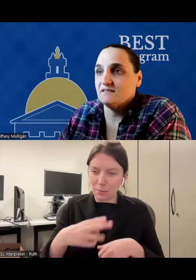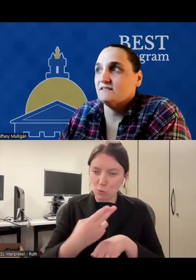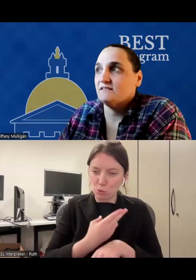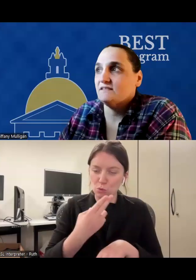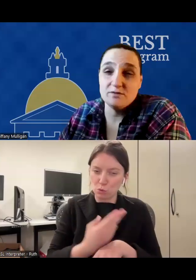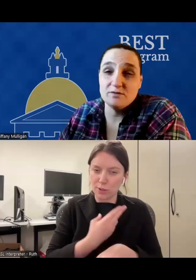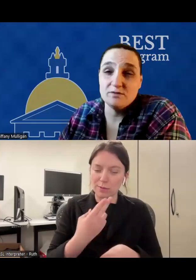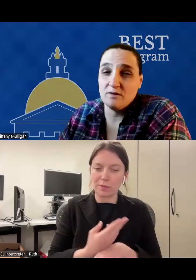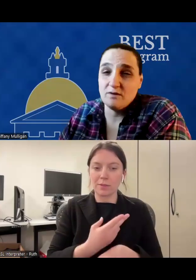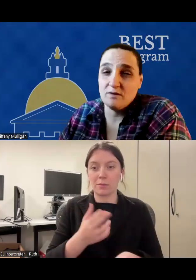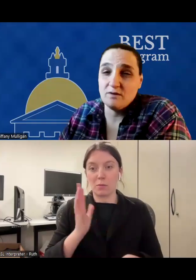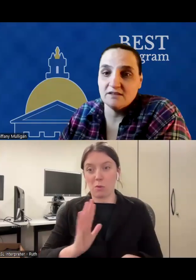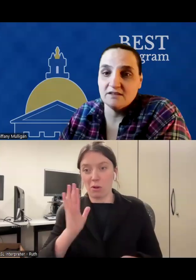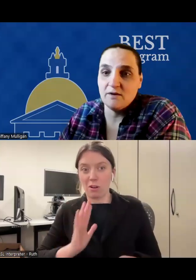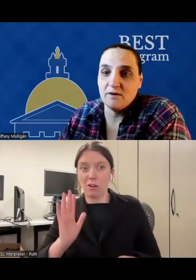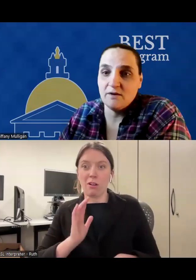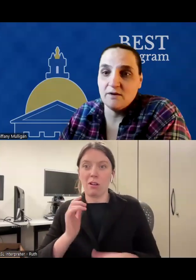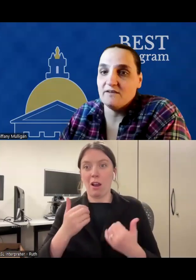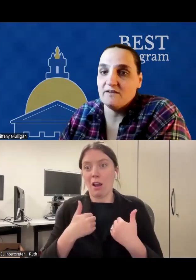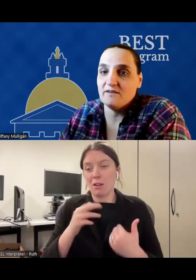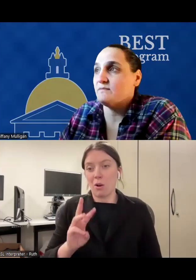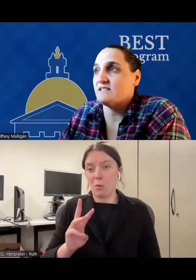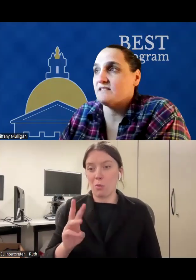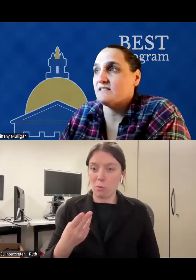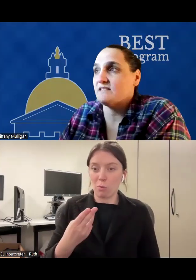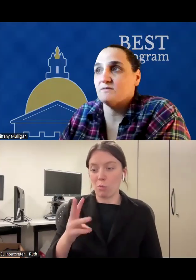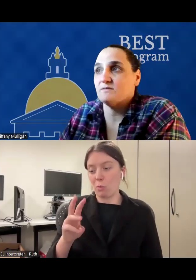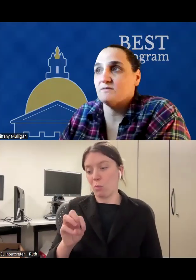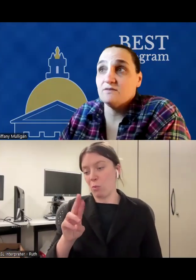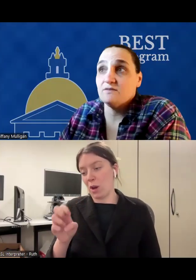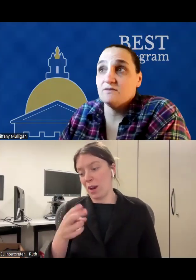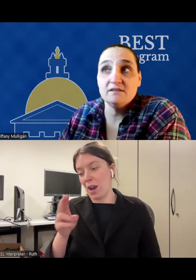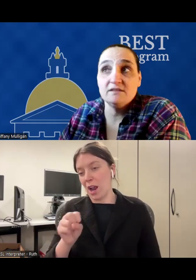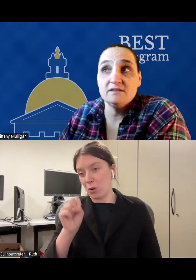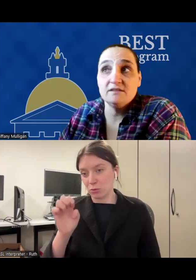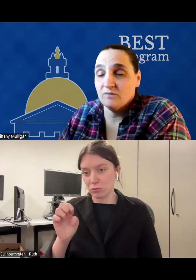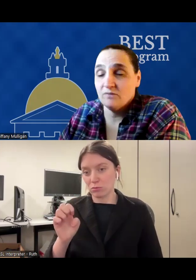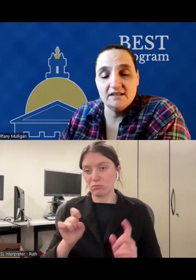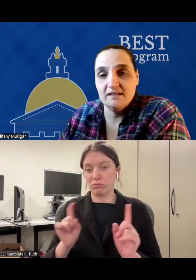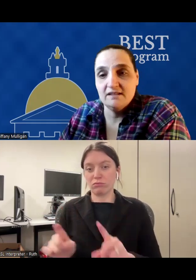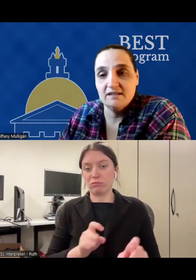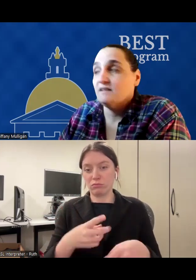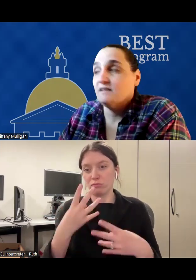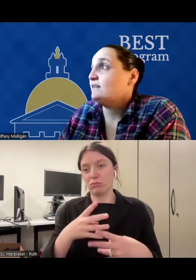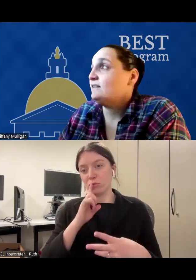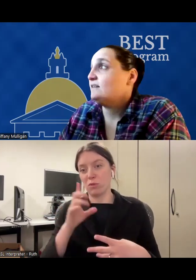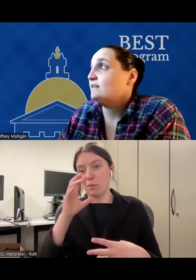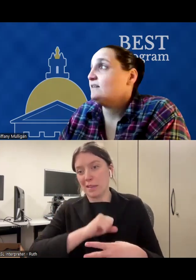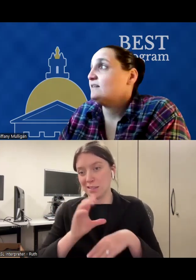At least we used to run a warehouse query for missed discounts. So, but now you can pull it right in